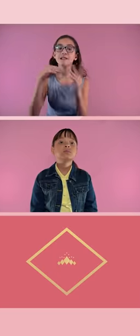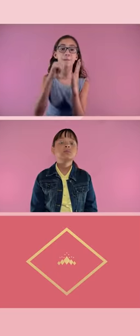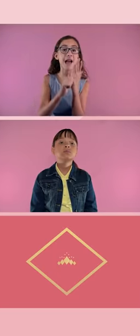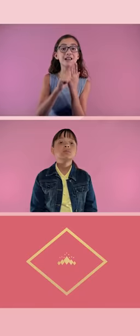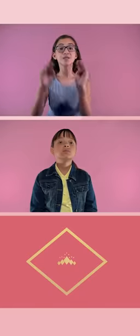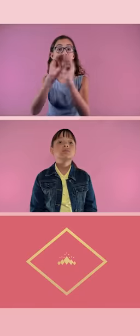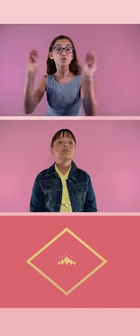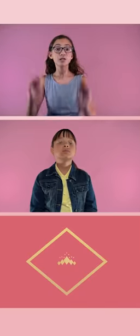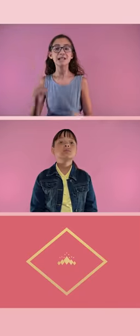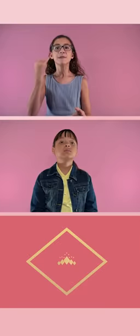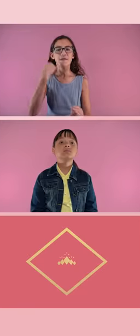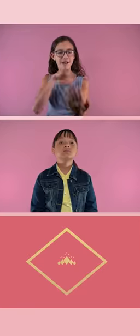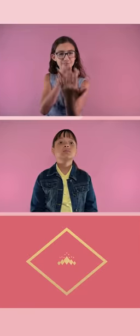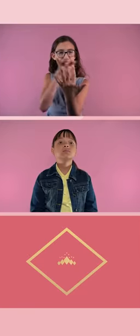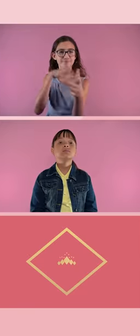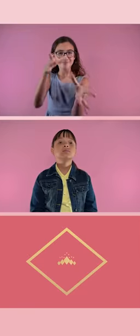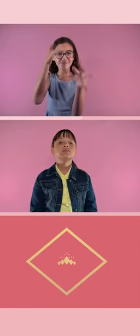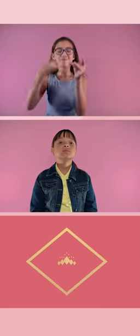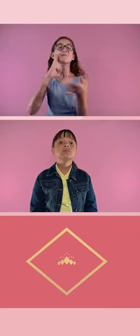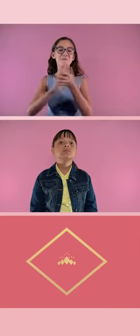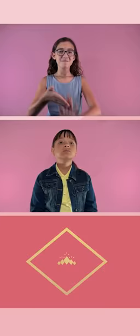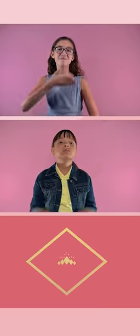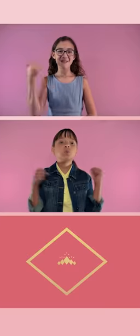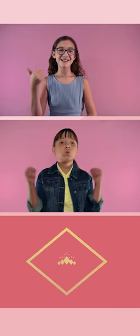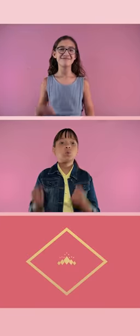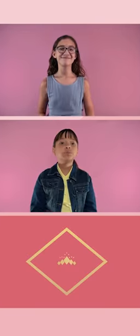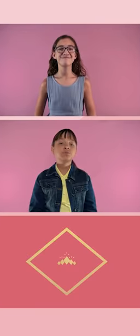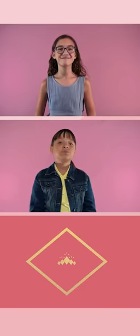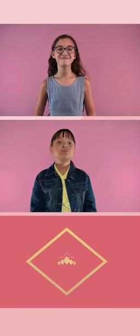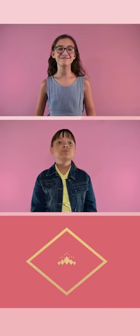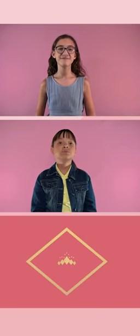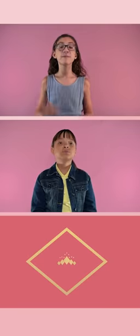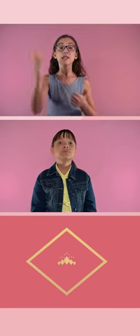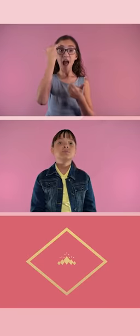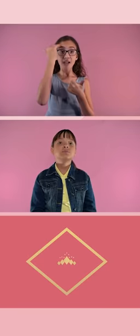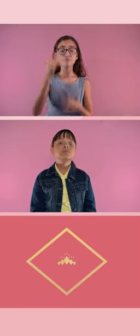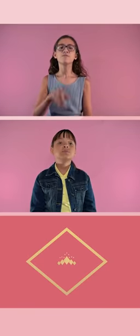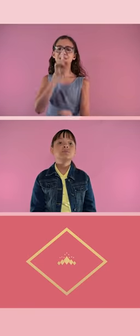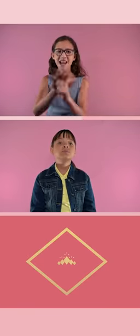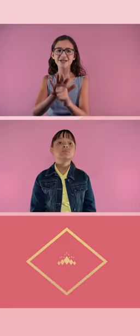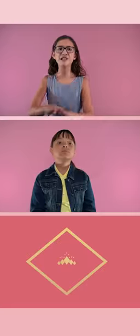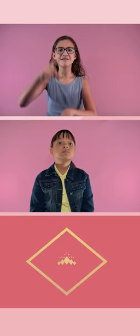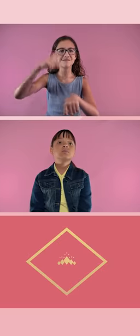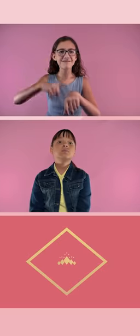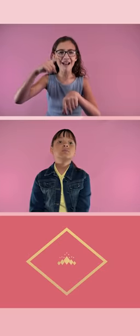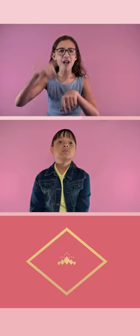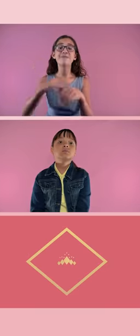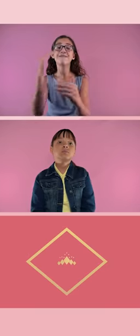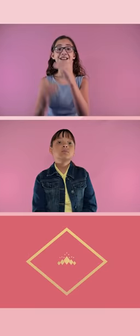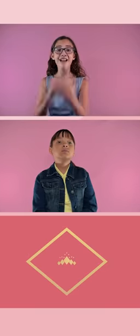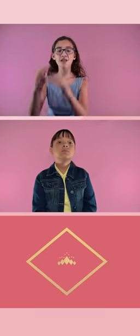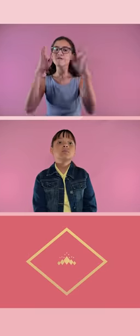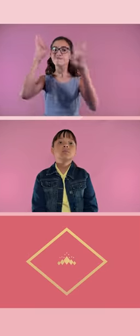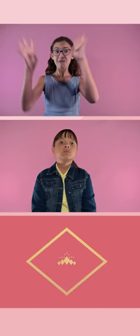and museums. If I stick with it, I'm just going to get better. Absolutely. With knowledge, dedication, time,